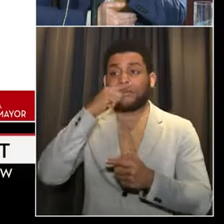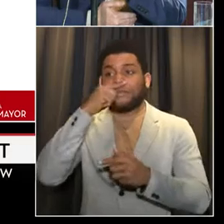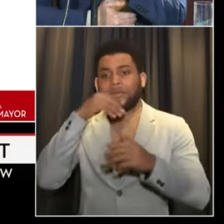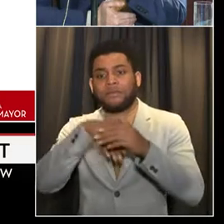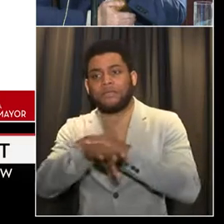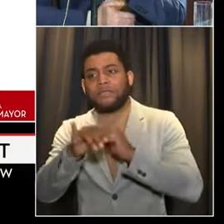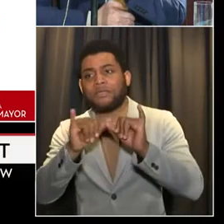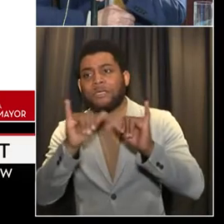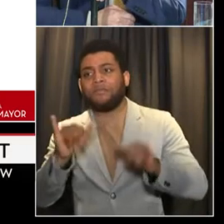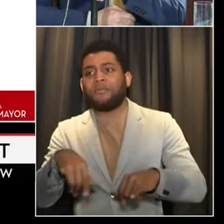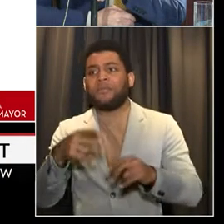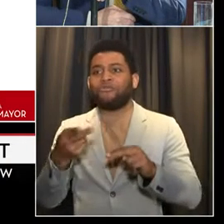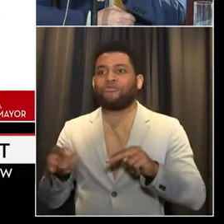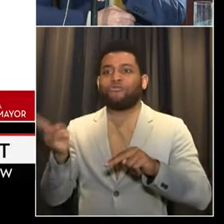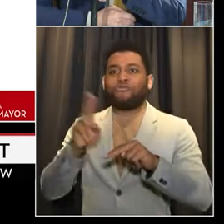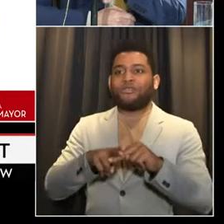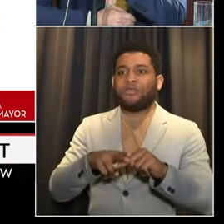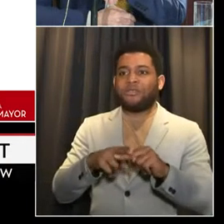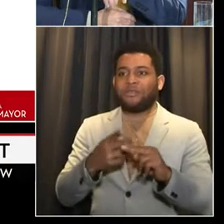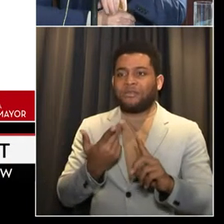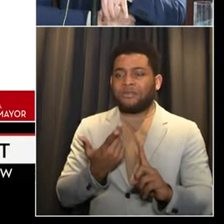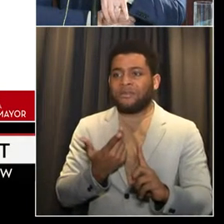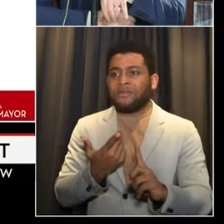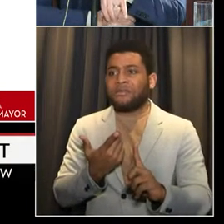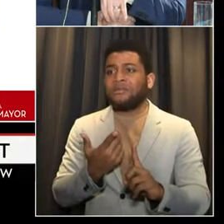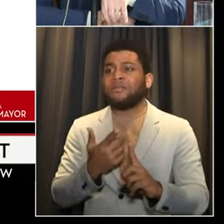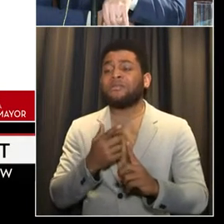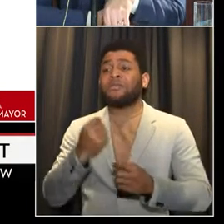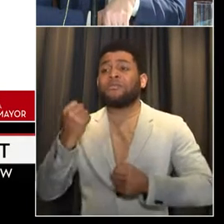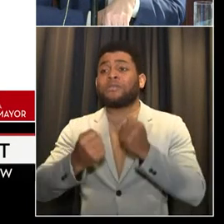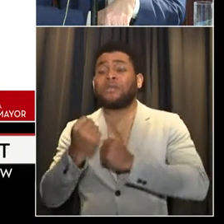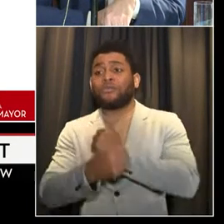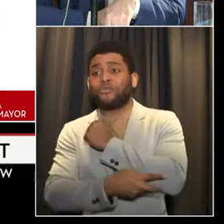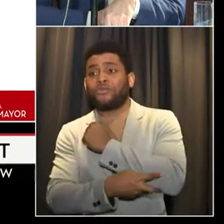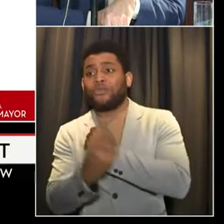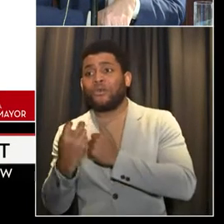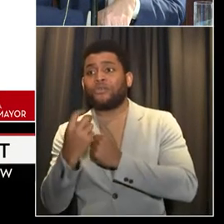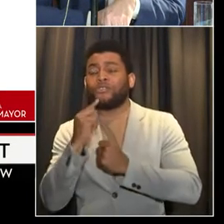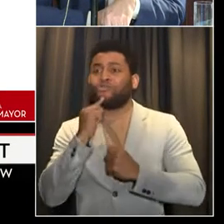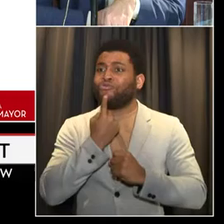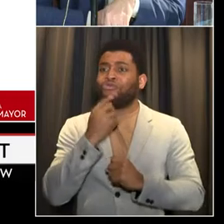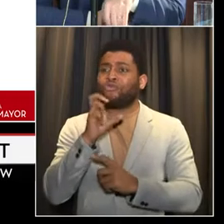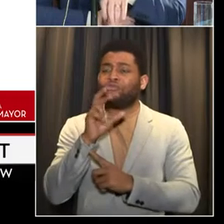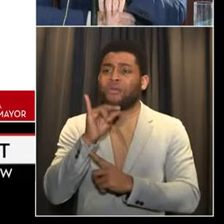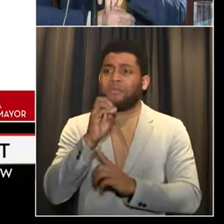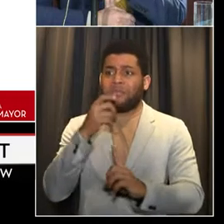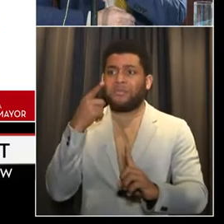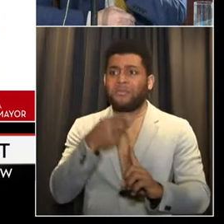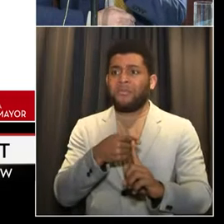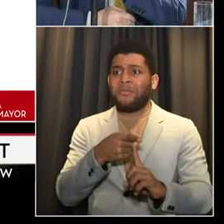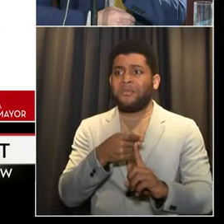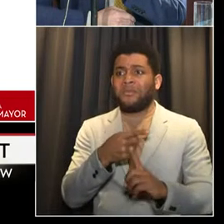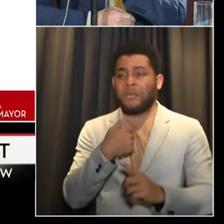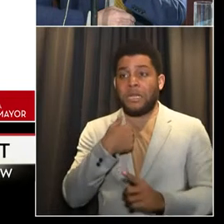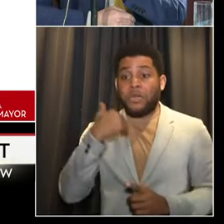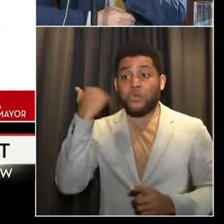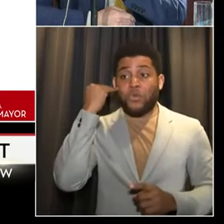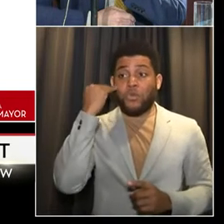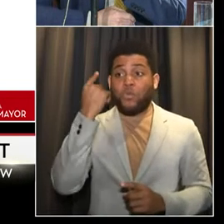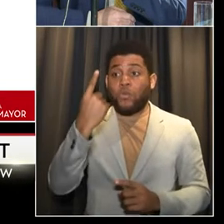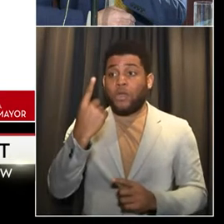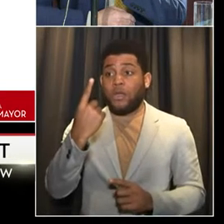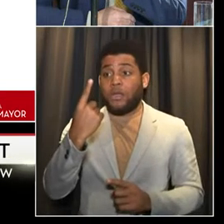like carjackings and some of our more serious crimes. The one here that I knew anecdotally, and it's the one at the very